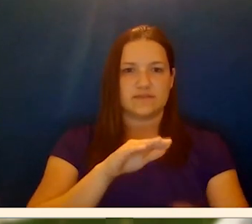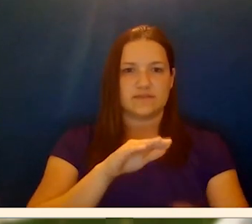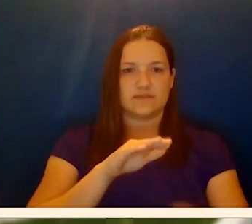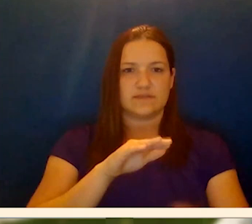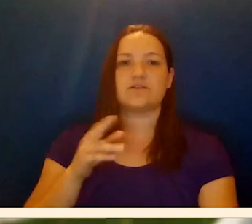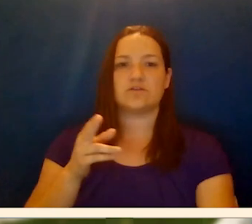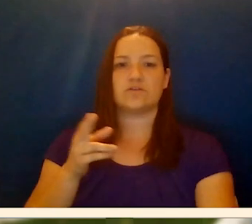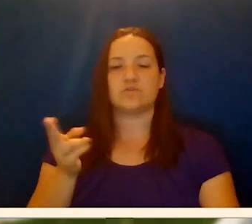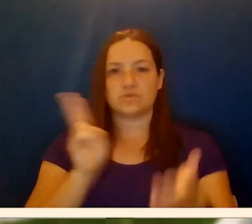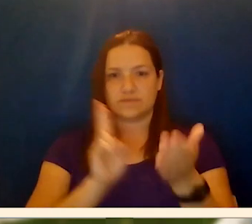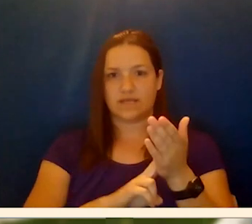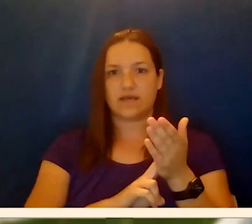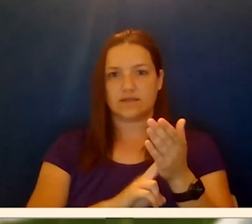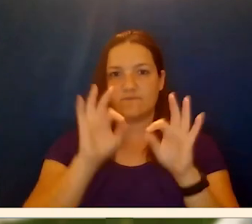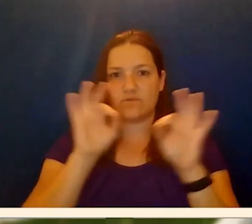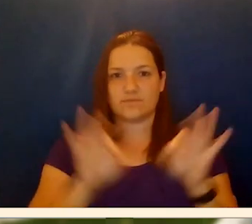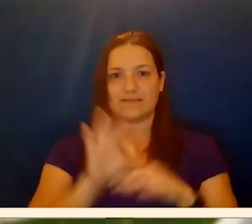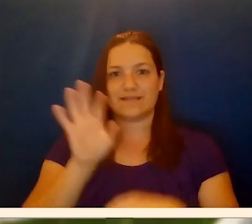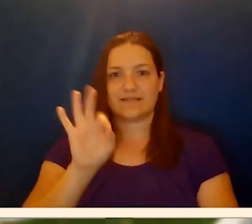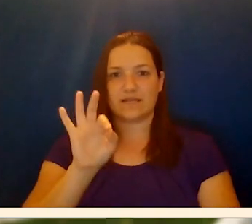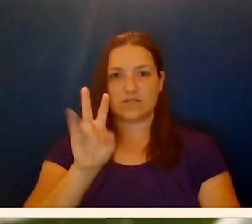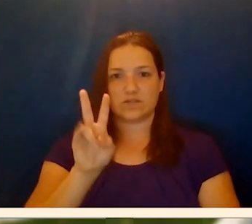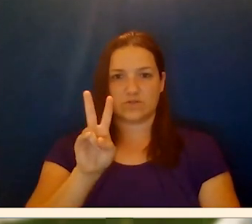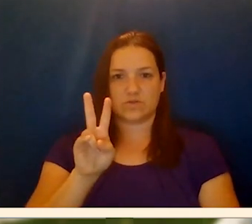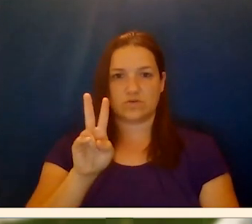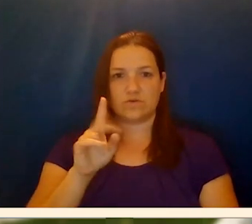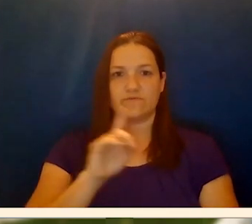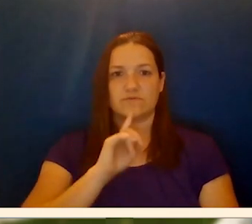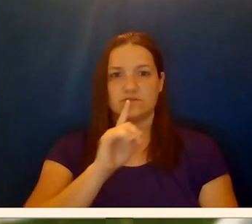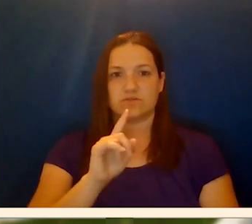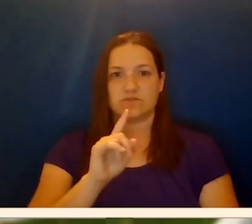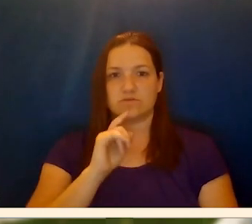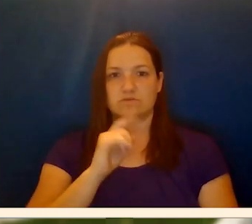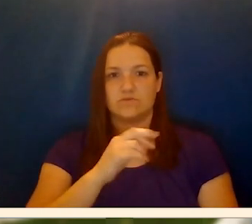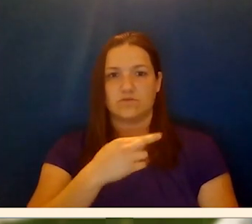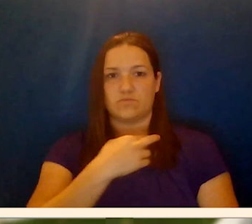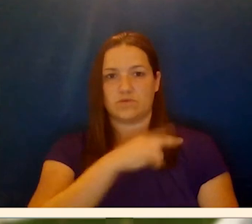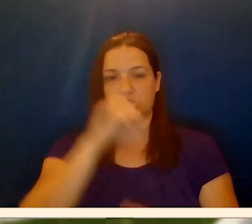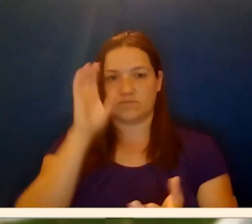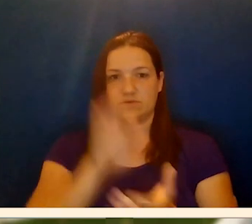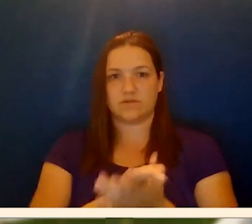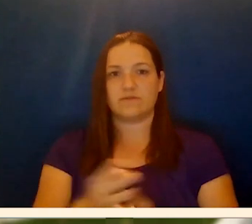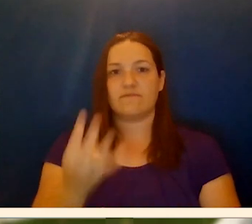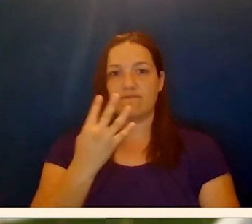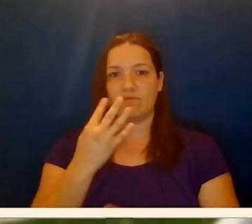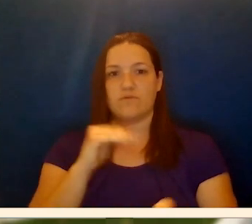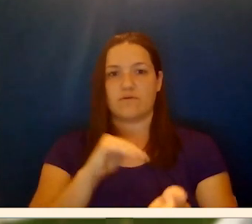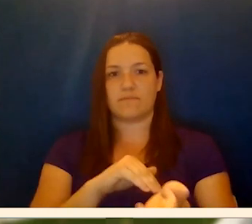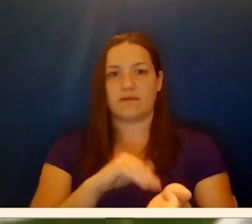them are for sincere religious beliefs and 4 of them for medical exemptions. So that was just a couple days